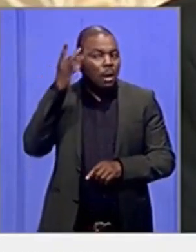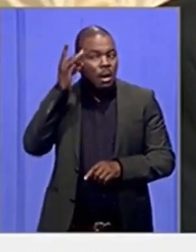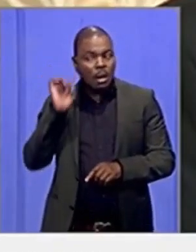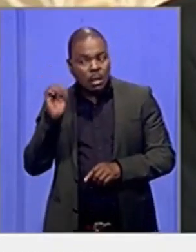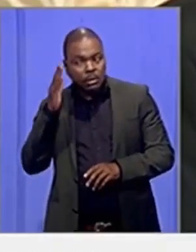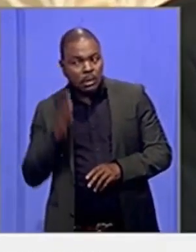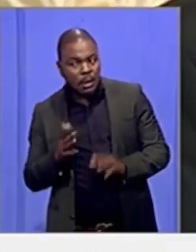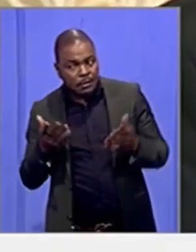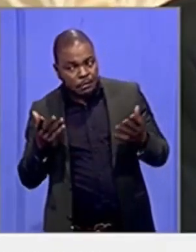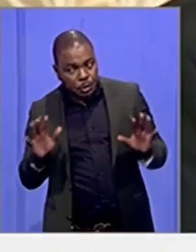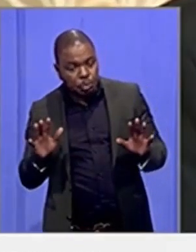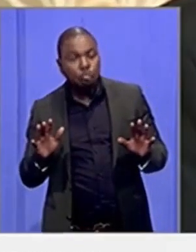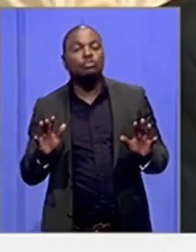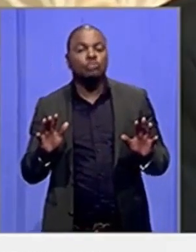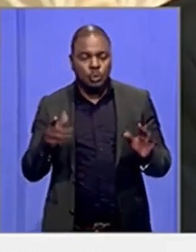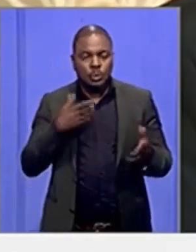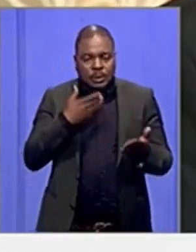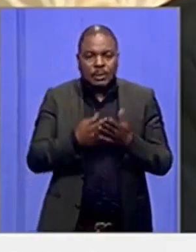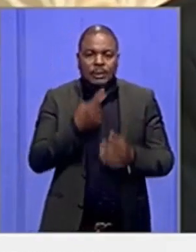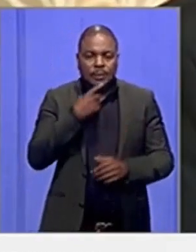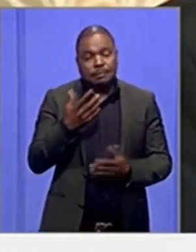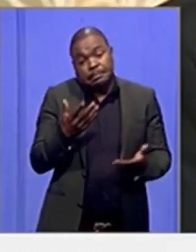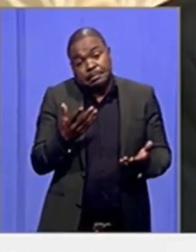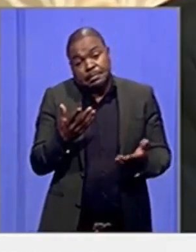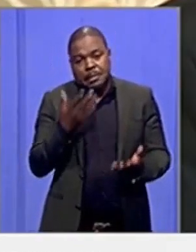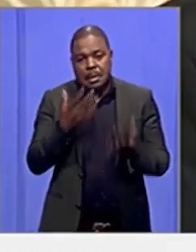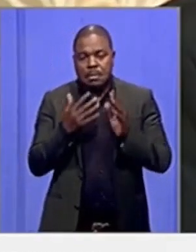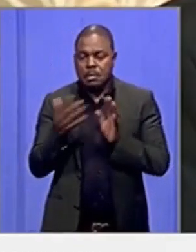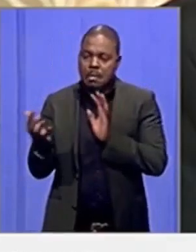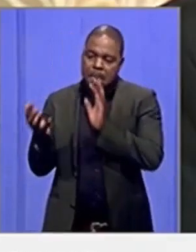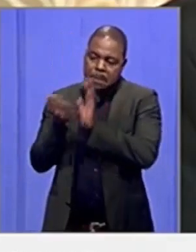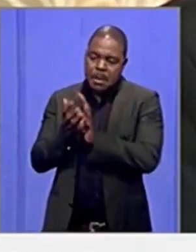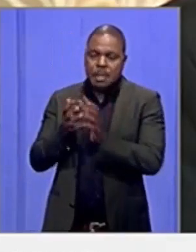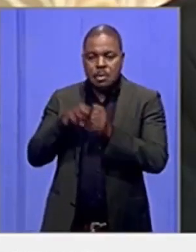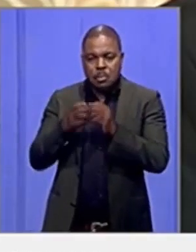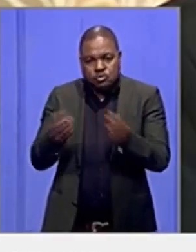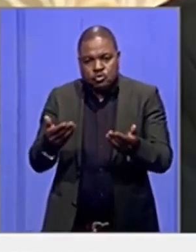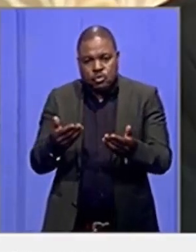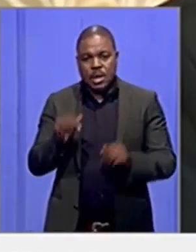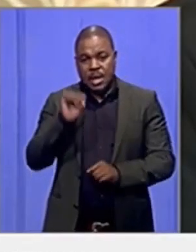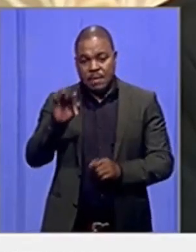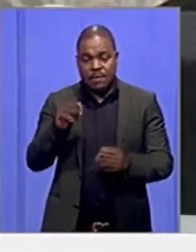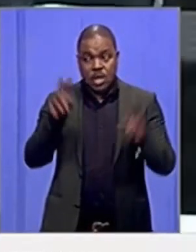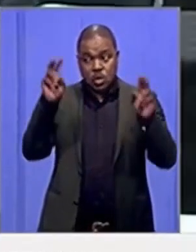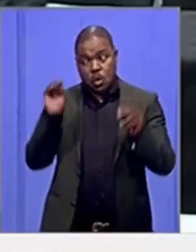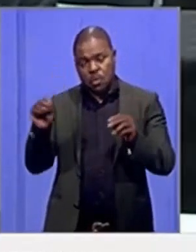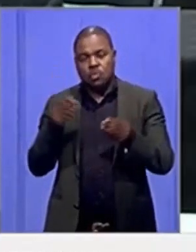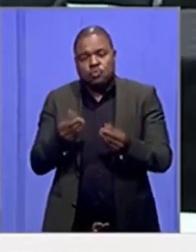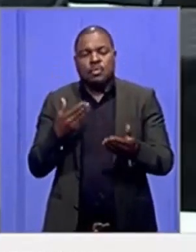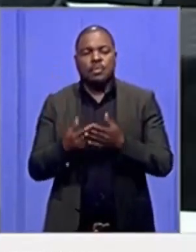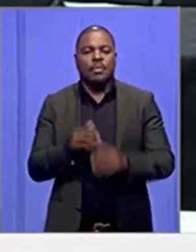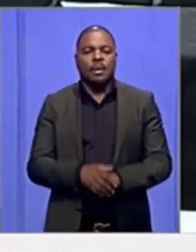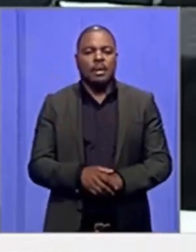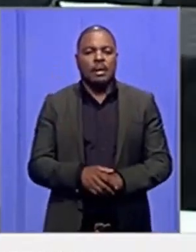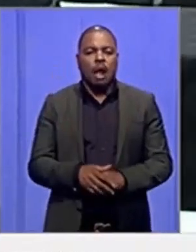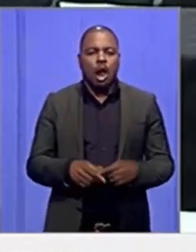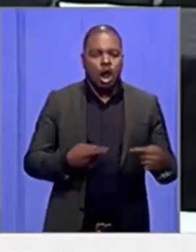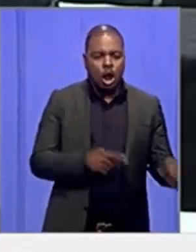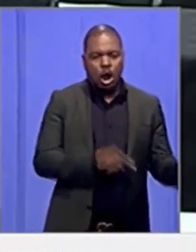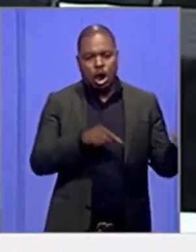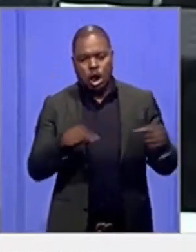then say if we can meet and resolve if there are issues which need to be resolved. Le re gona le